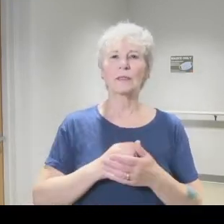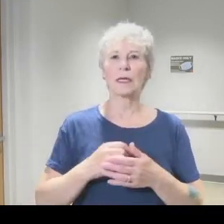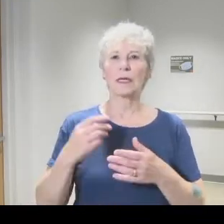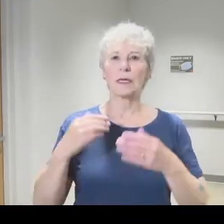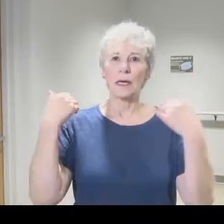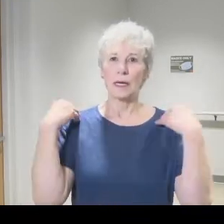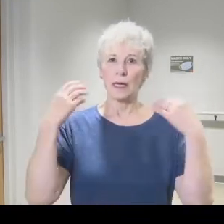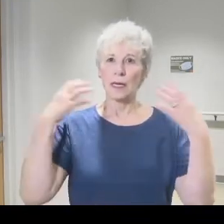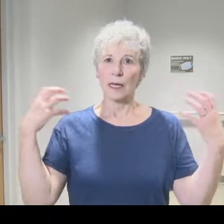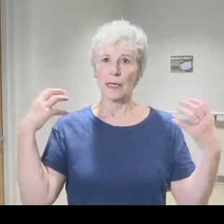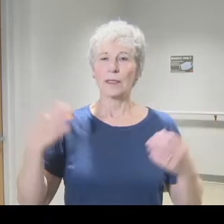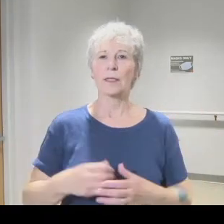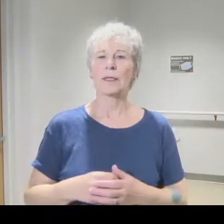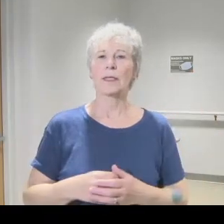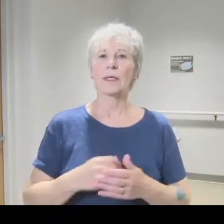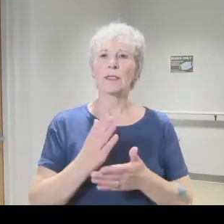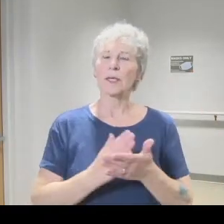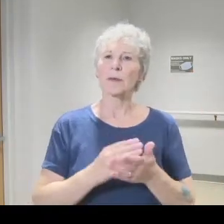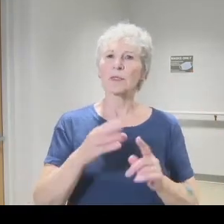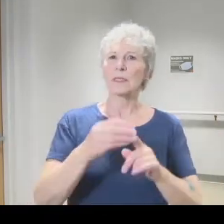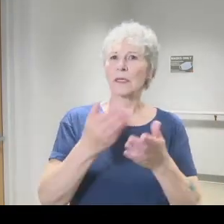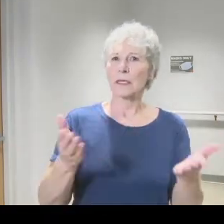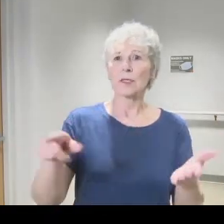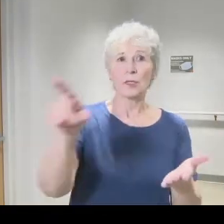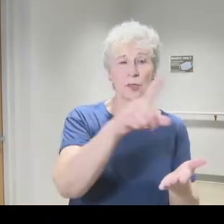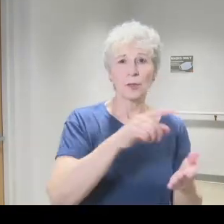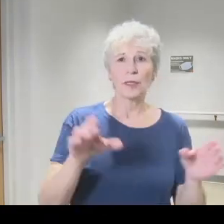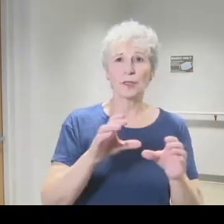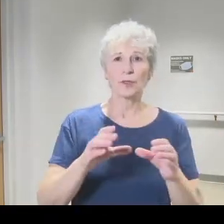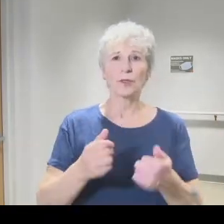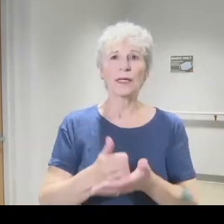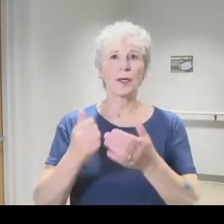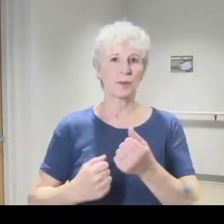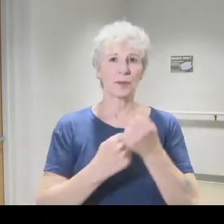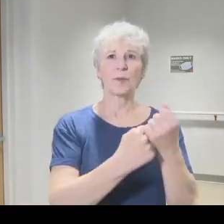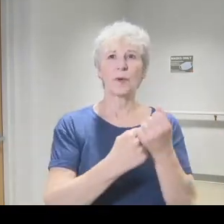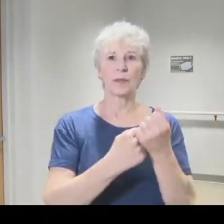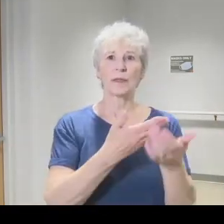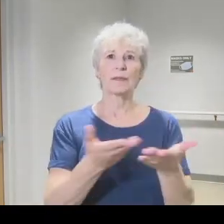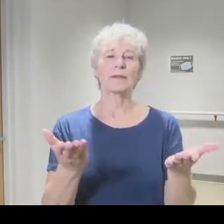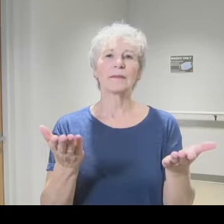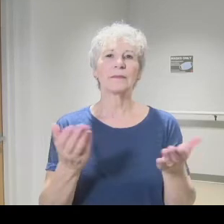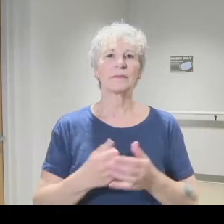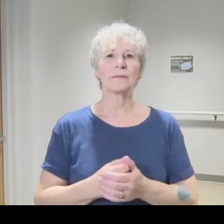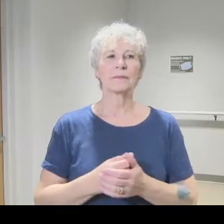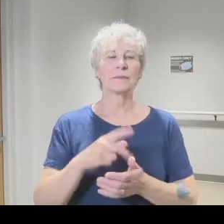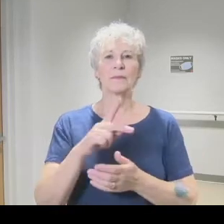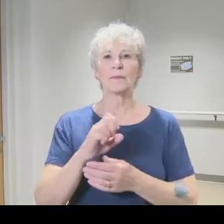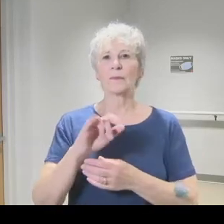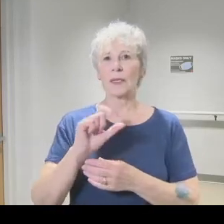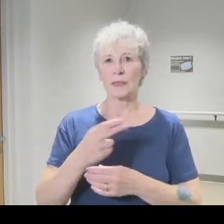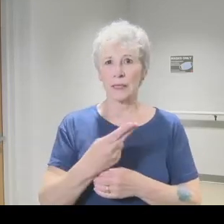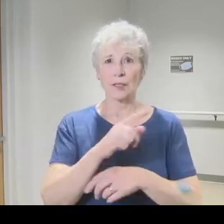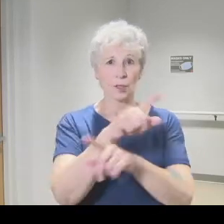some specific things you can do to support Jeremy and Kayla. Jeremy and Kayla, you know better